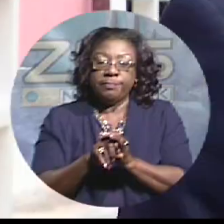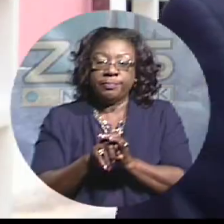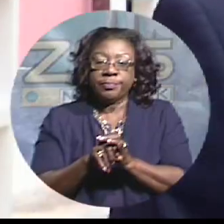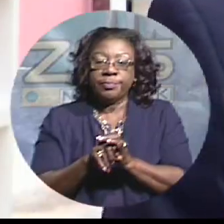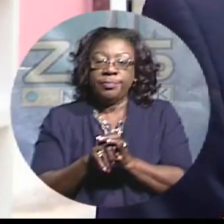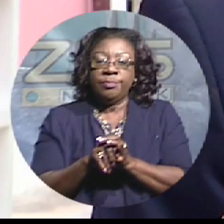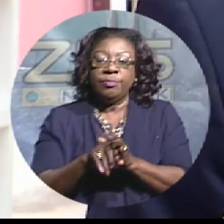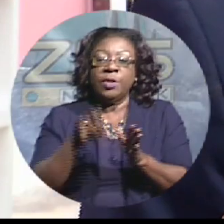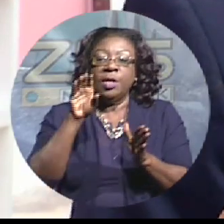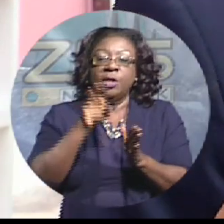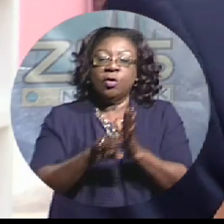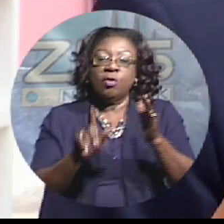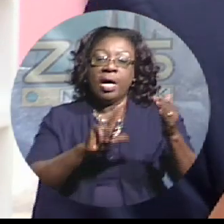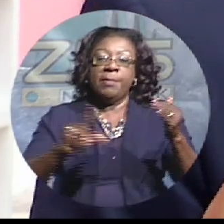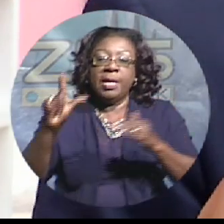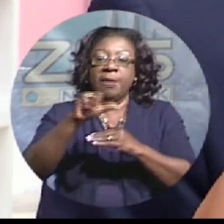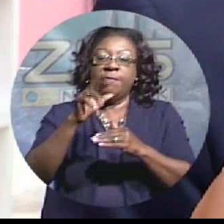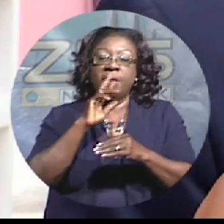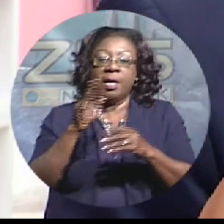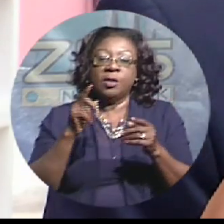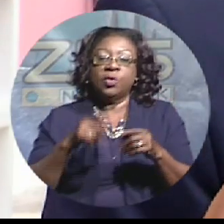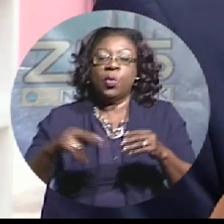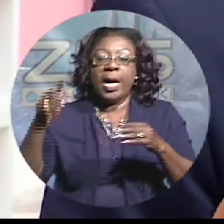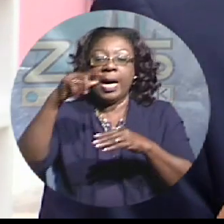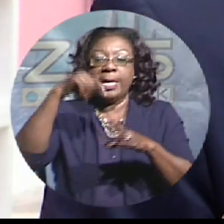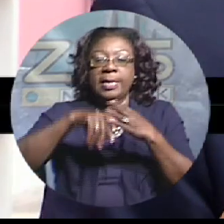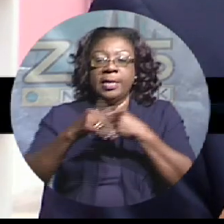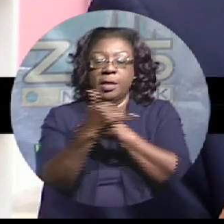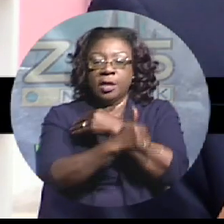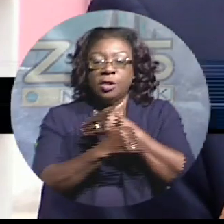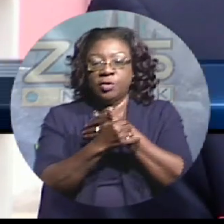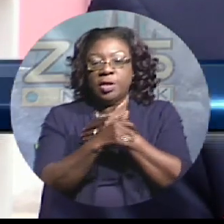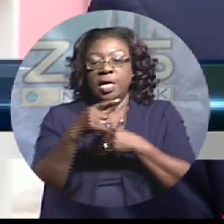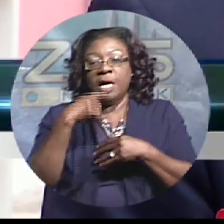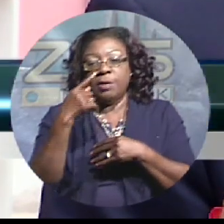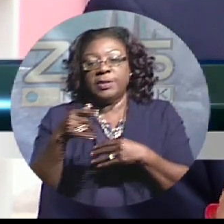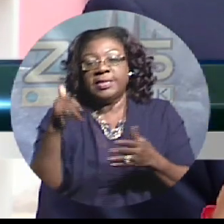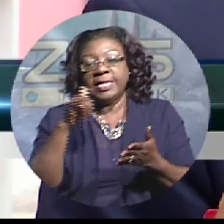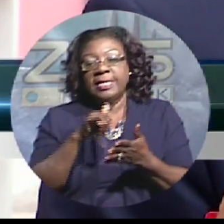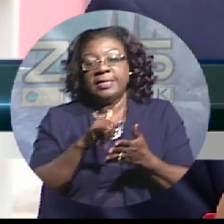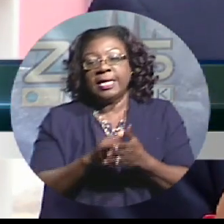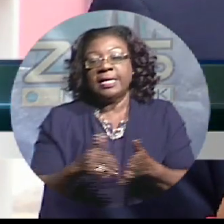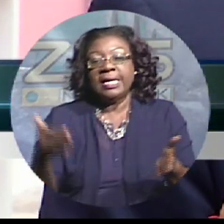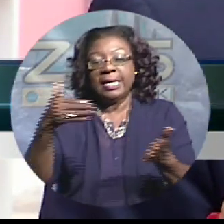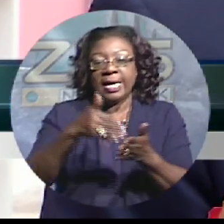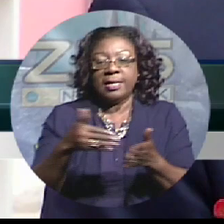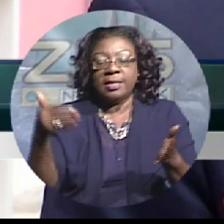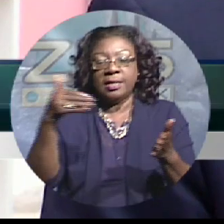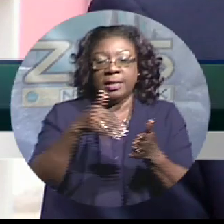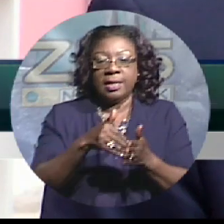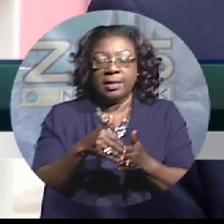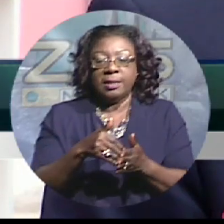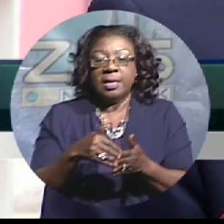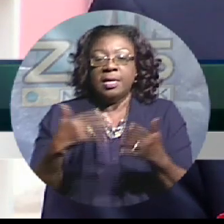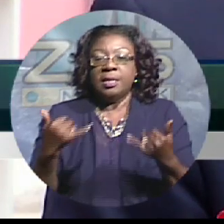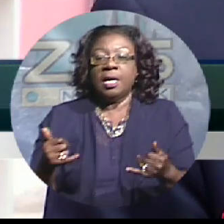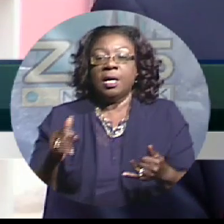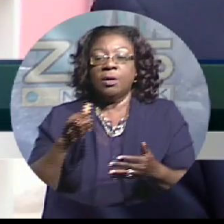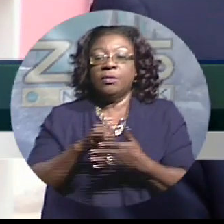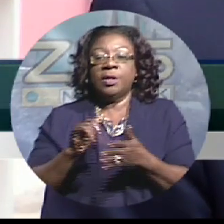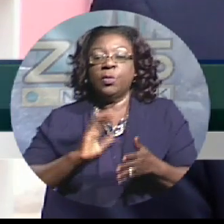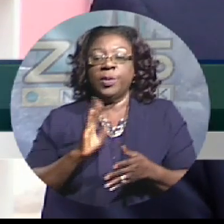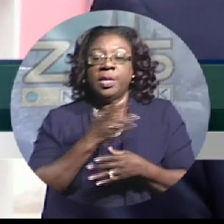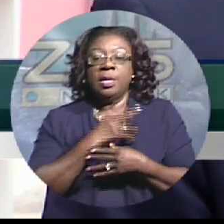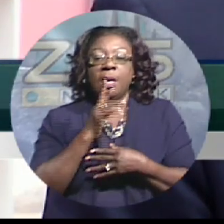The crime levels are too high in the country. We said that on the campaign trail, and that hasn't changed. Now that we're the